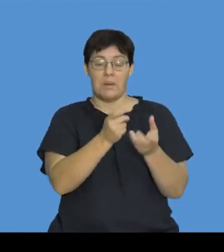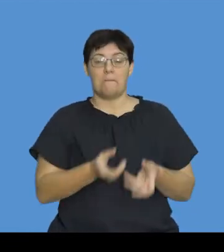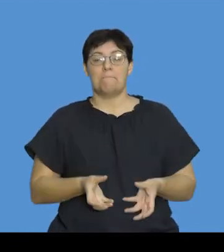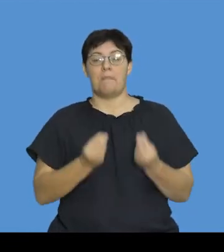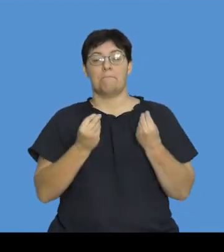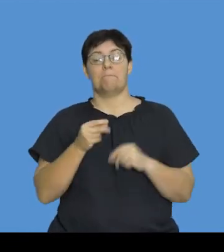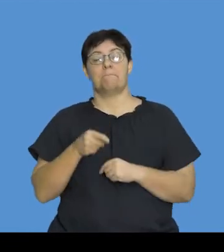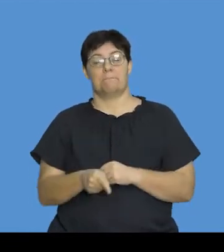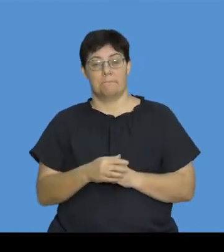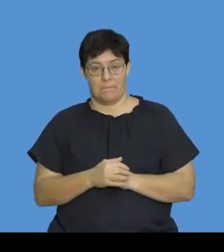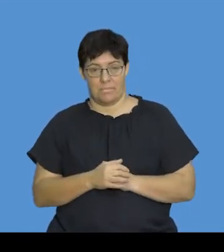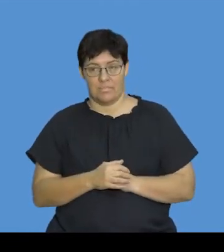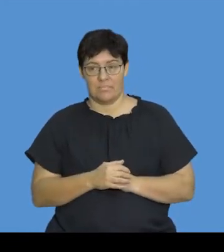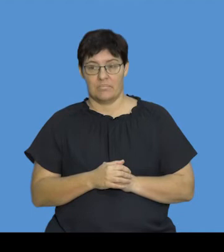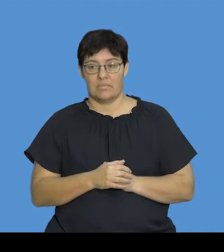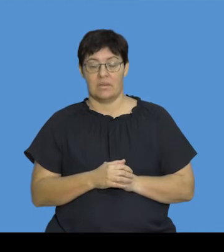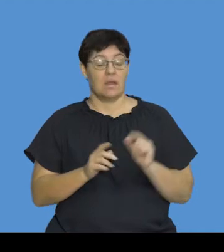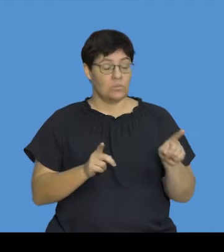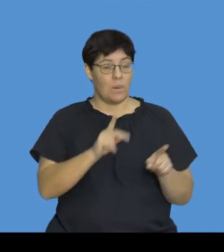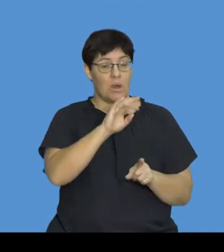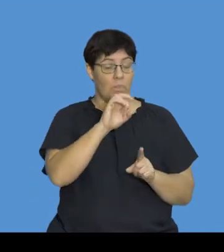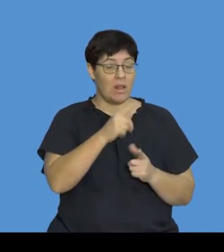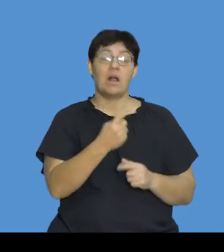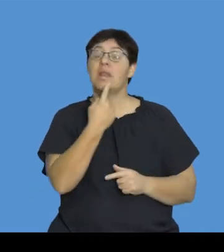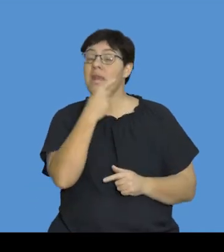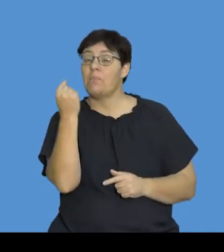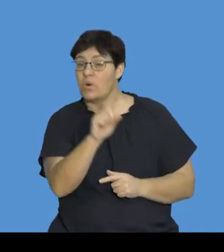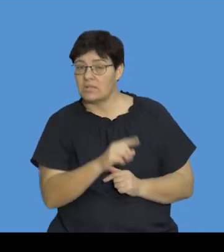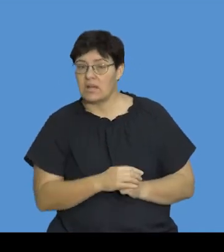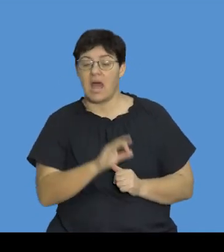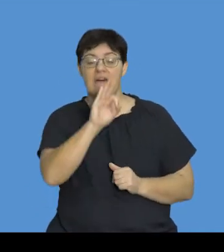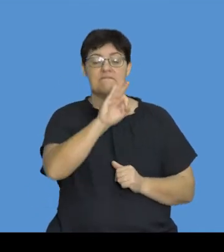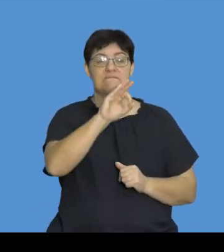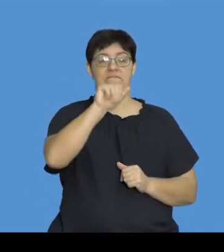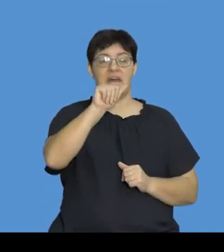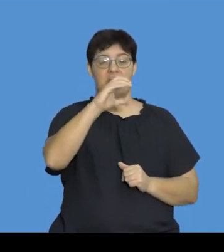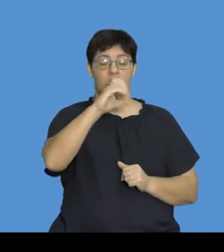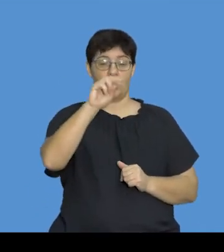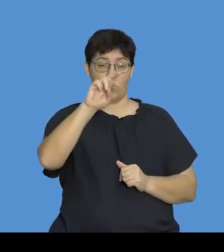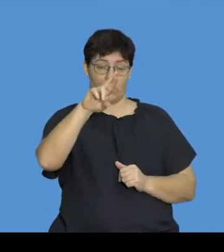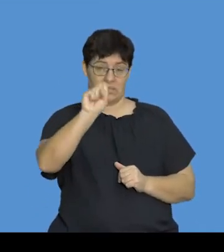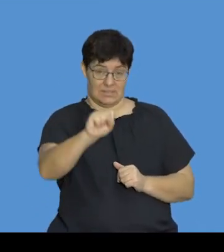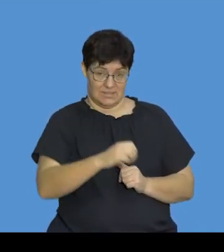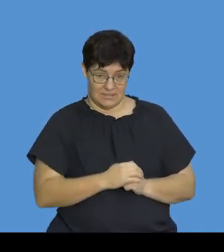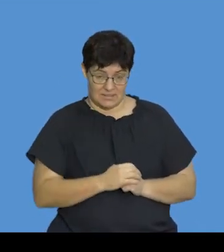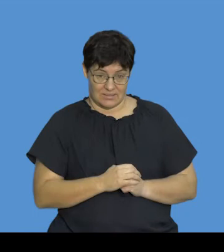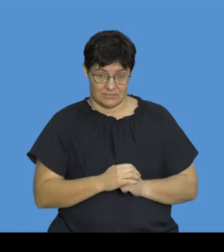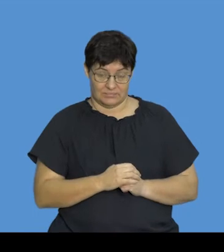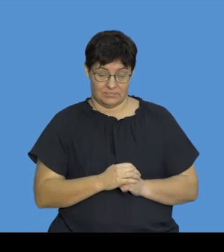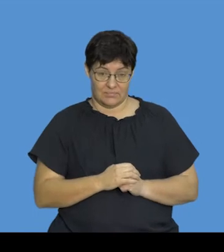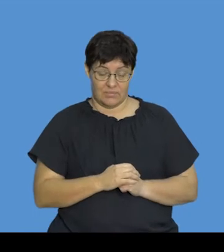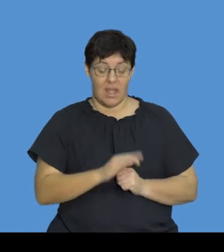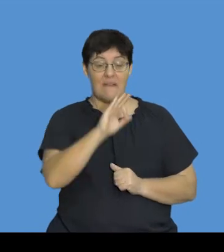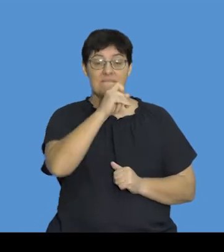those binomials? These two binomials, we then call them factors, right? So remember that